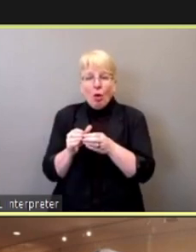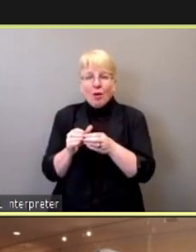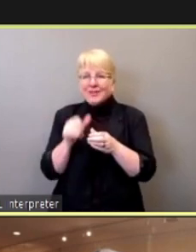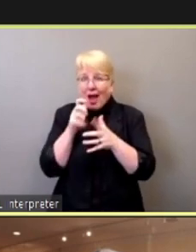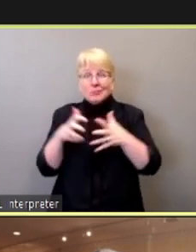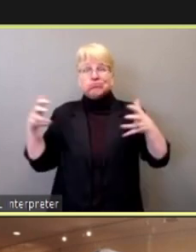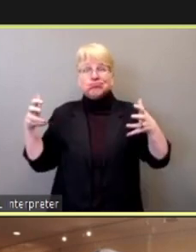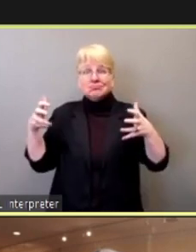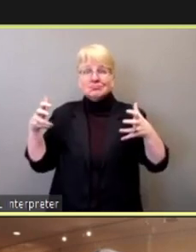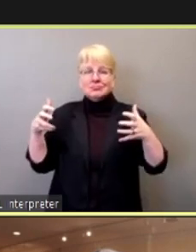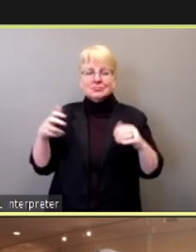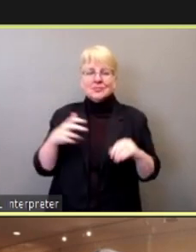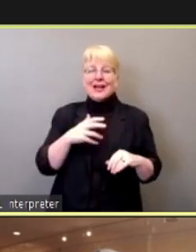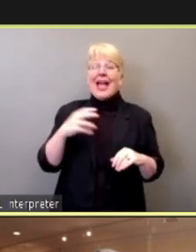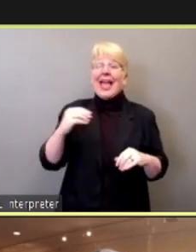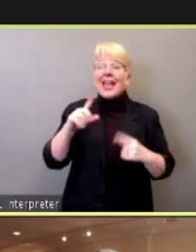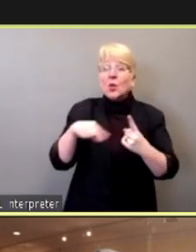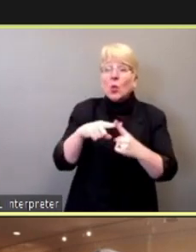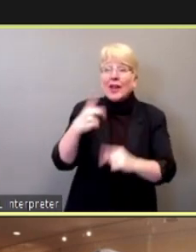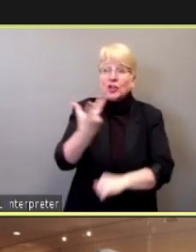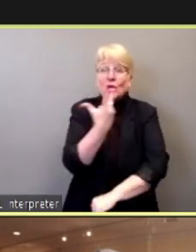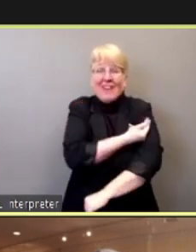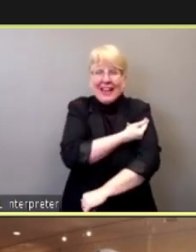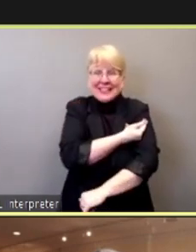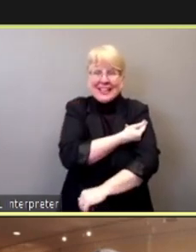in the month after receiving your vaccine.